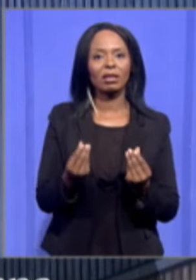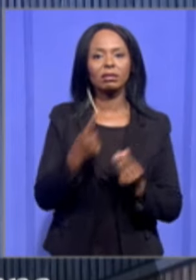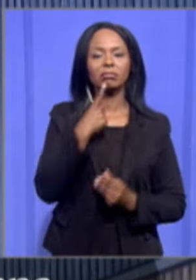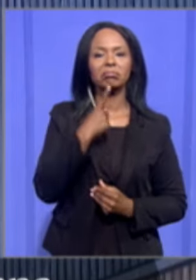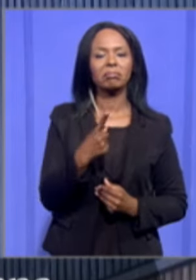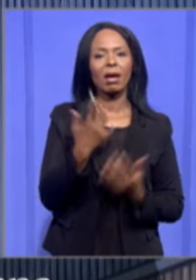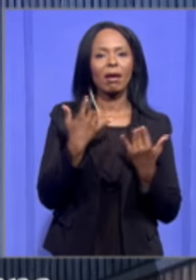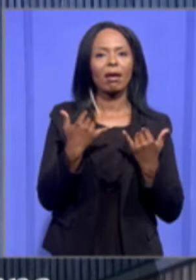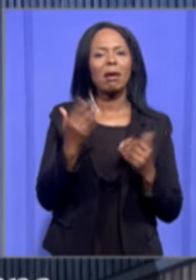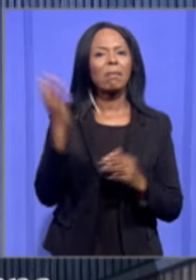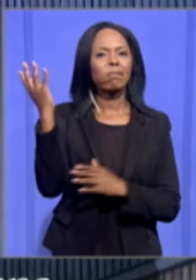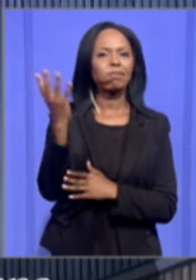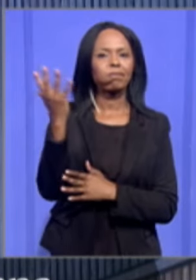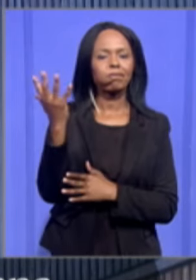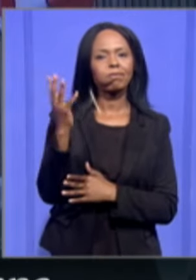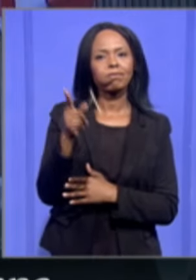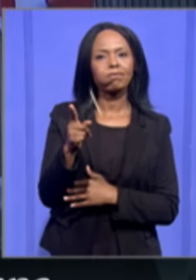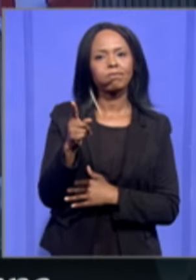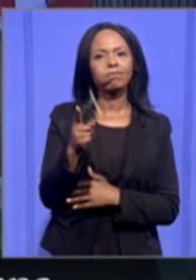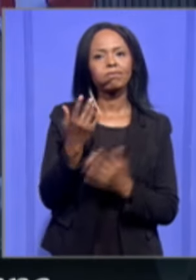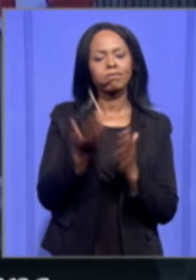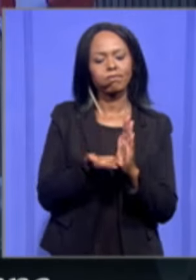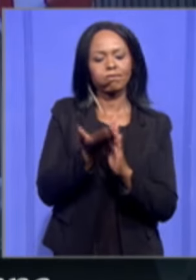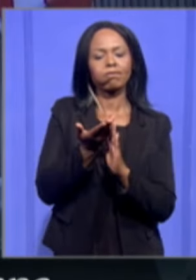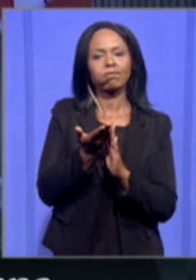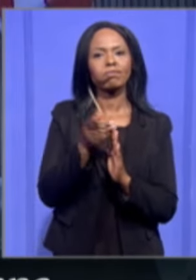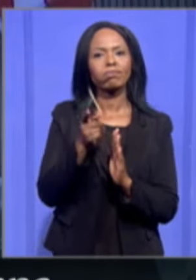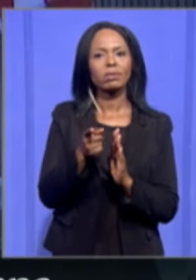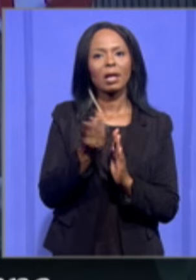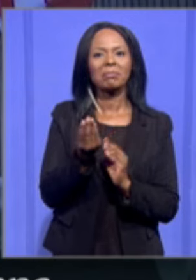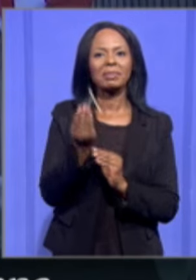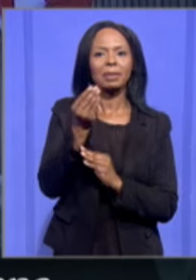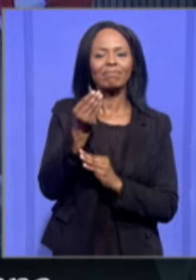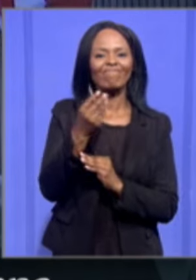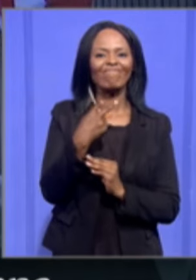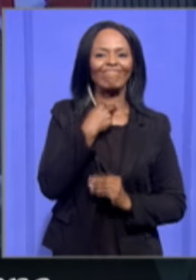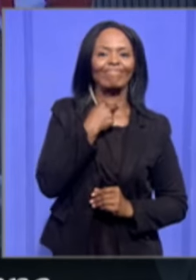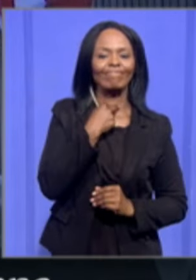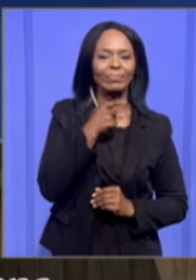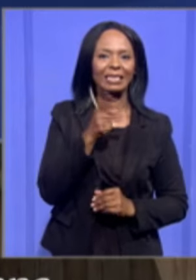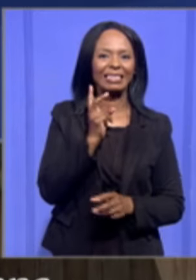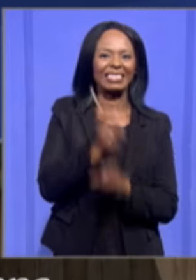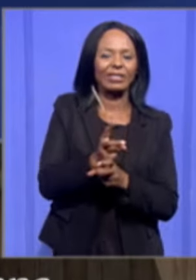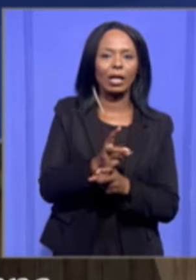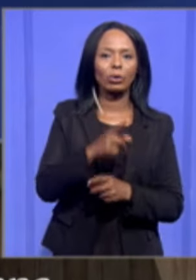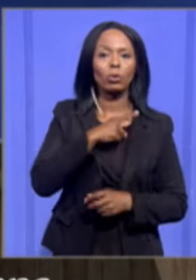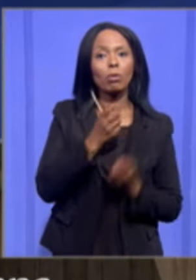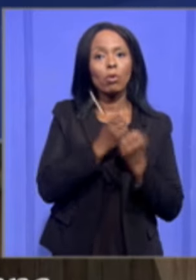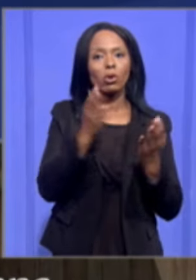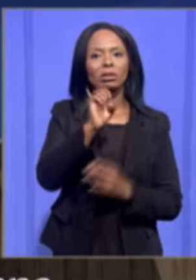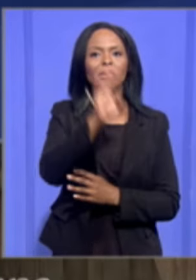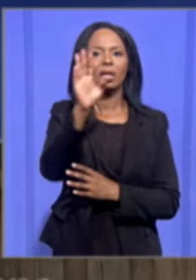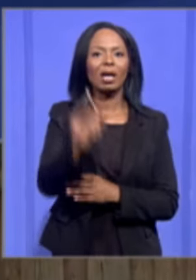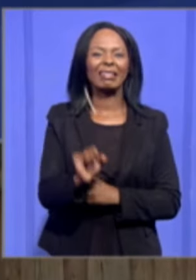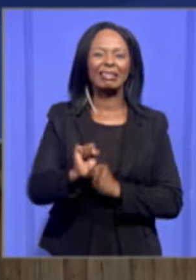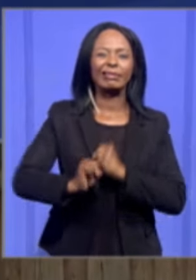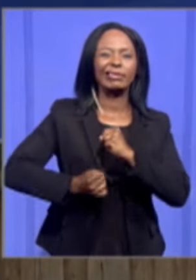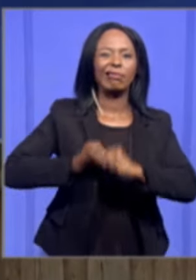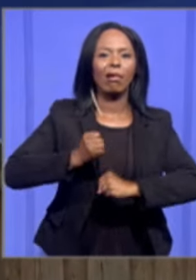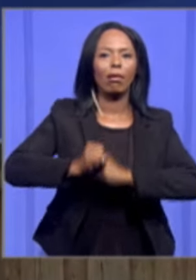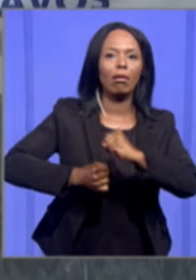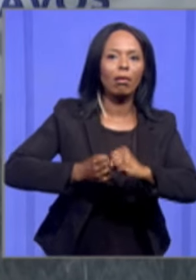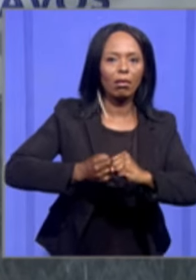kgapele thoko kgato ya go tlhatlosa lekgetho go tlile go nna thata go dira jalo. Seno ke jaaka maAforika Borwa a mekamekane le ditlhwatlhwa